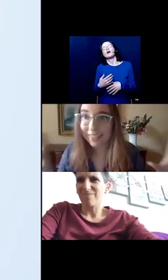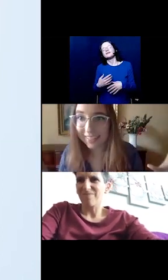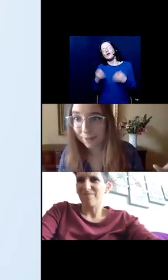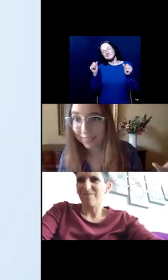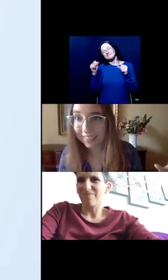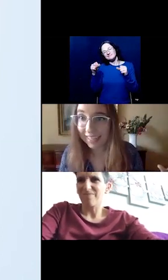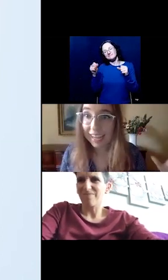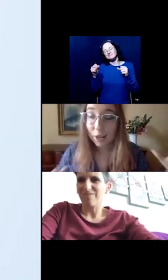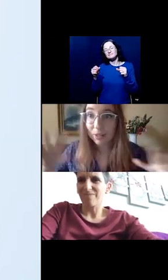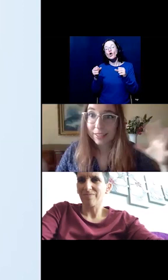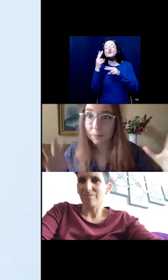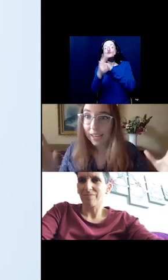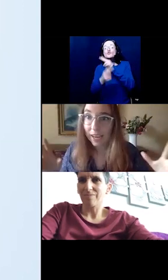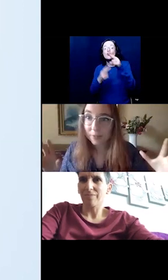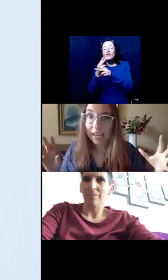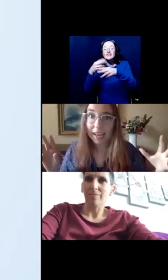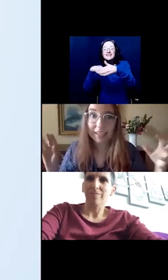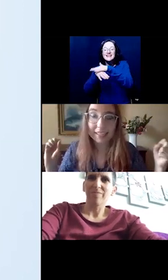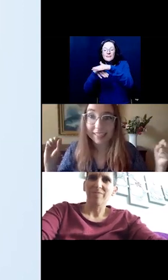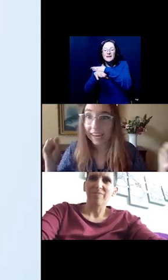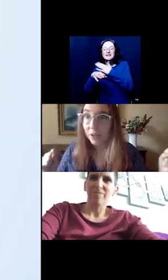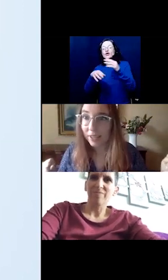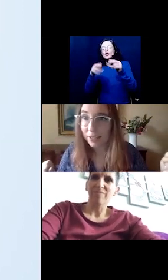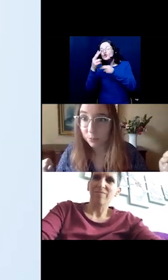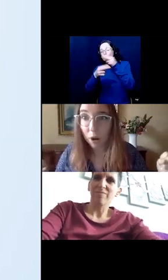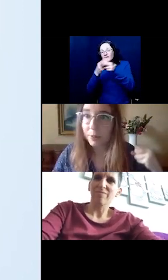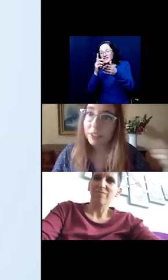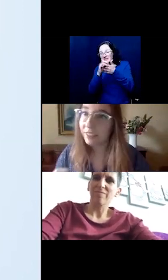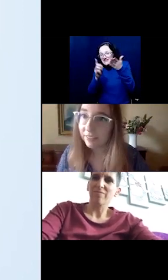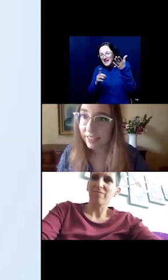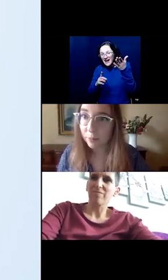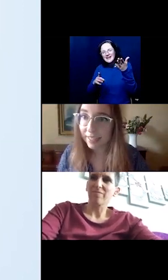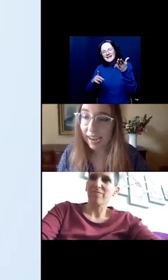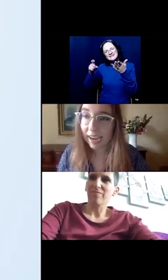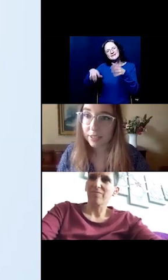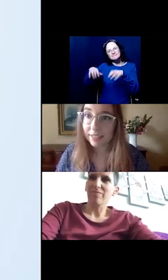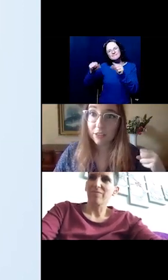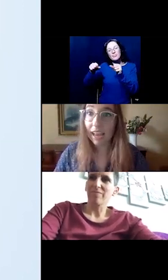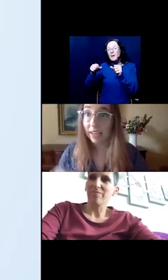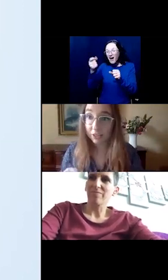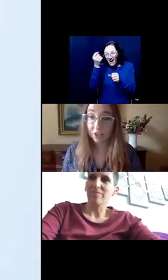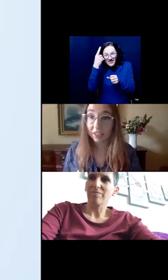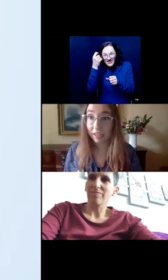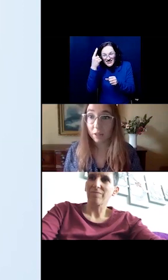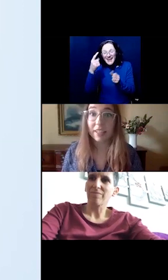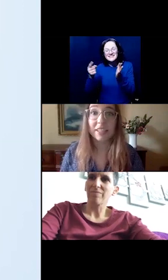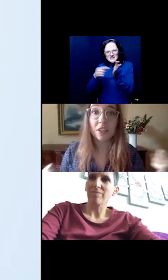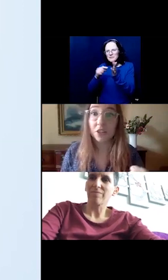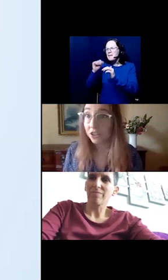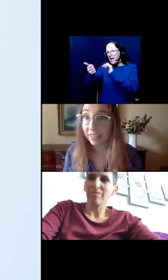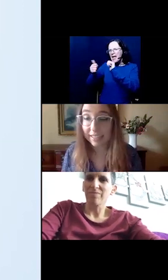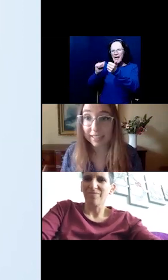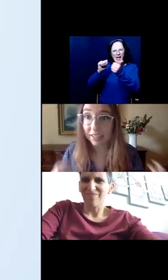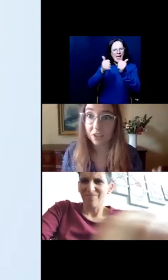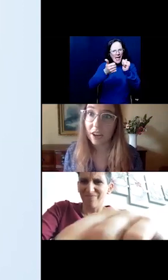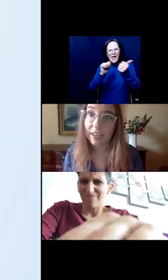universal accessibility, but sometimes it's scary because probably you're leaving somebody out that would have a certain accommodation or a